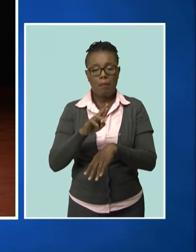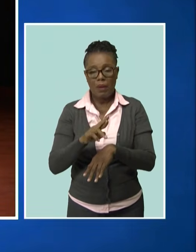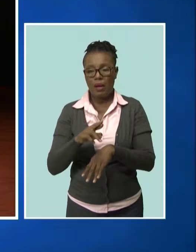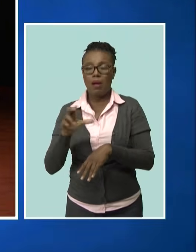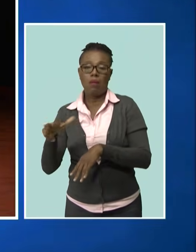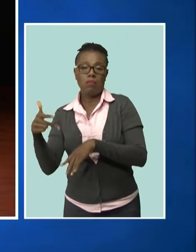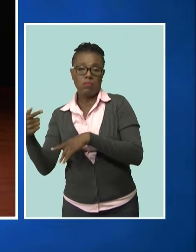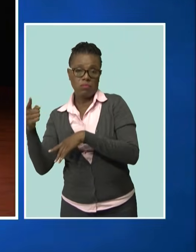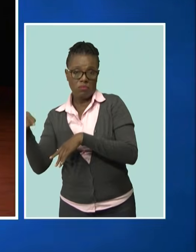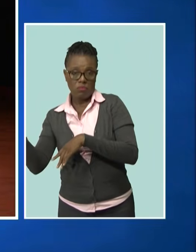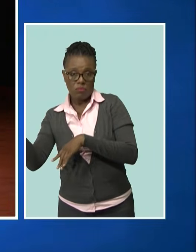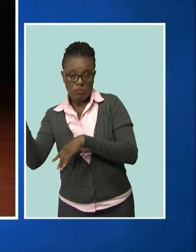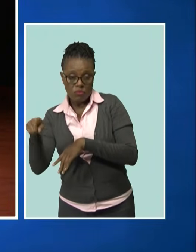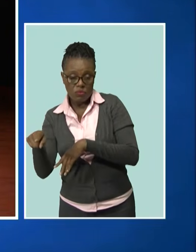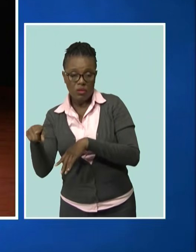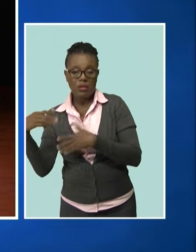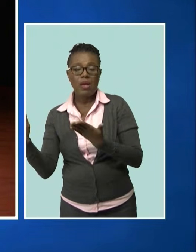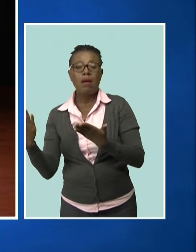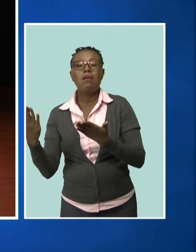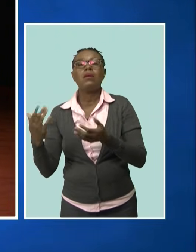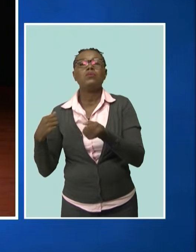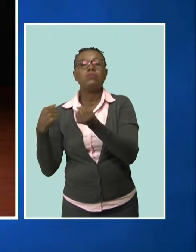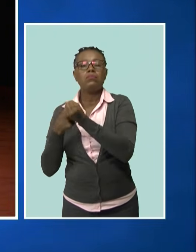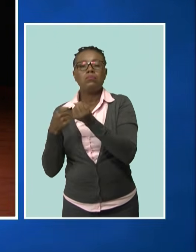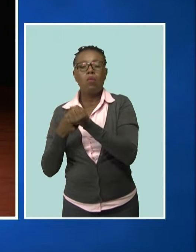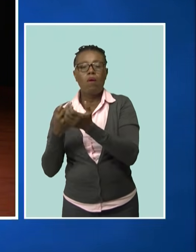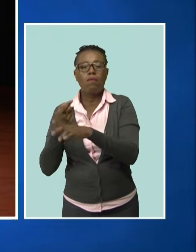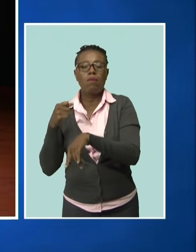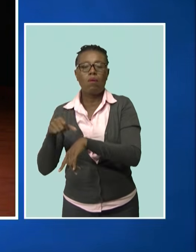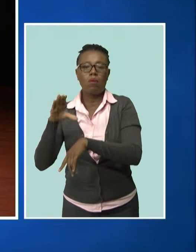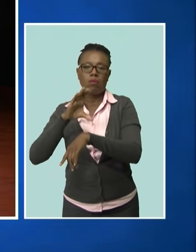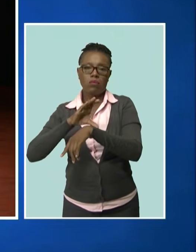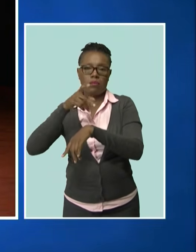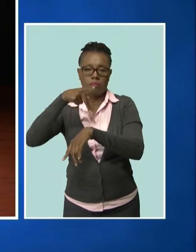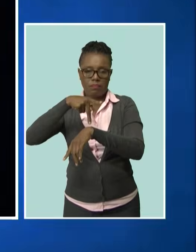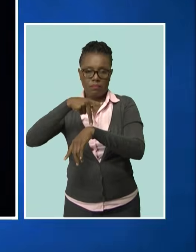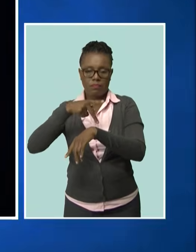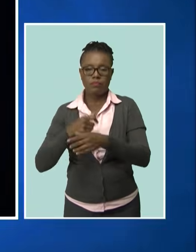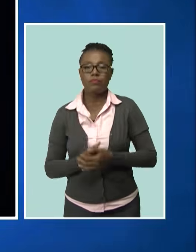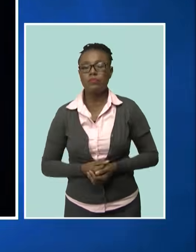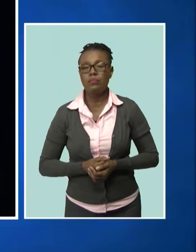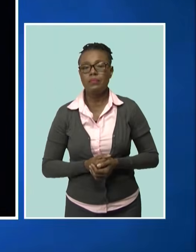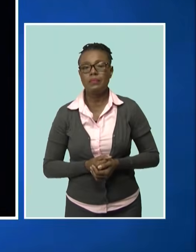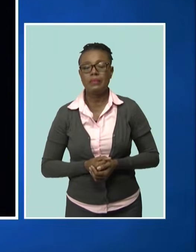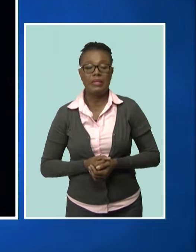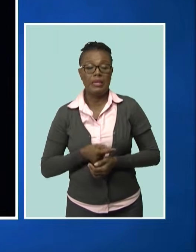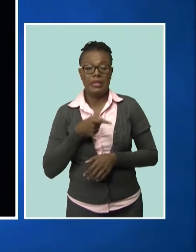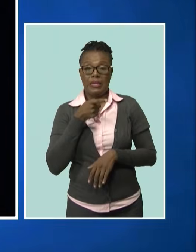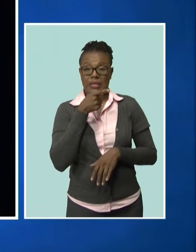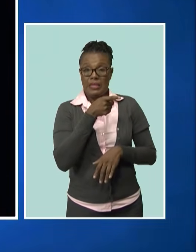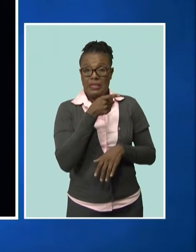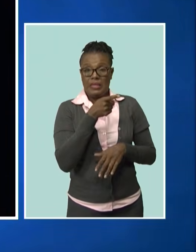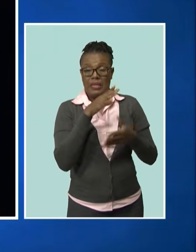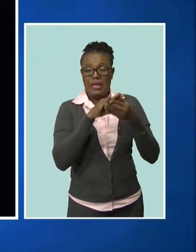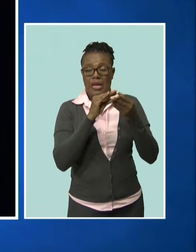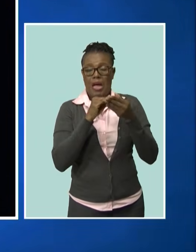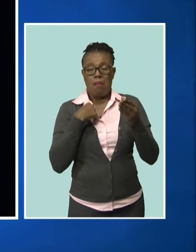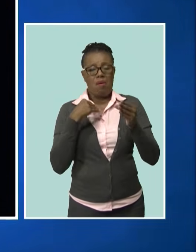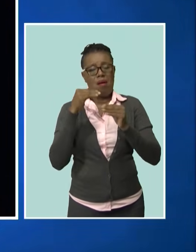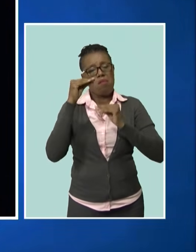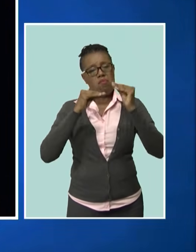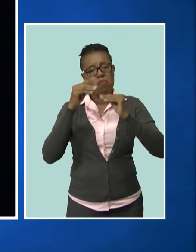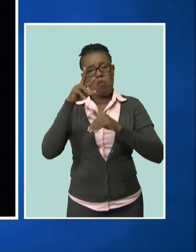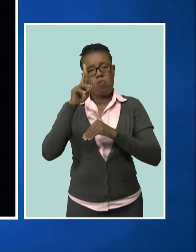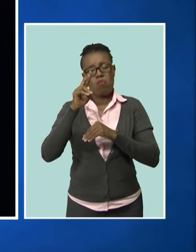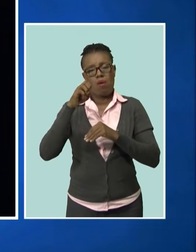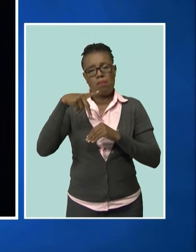Tamara Boy St. Hill flew the flag for Coleridge and Parry. Jamaria brought his perspectives on reparations, a